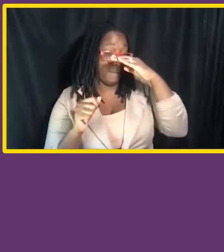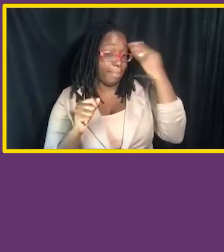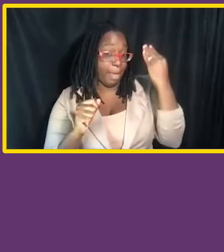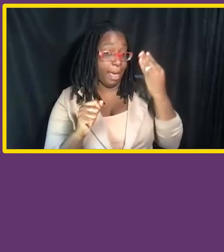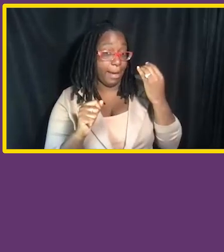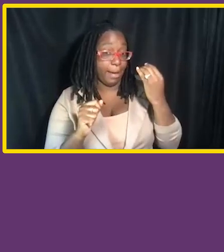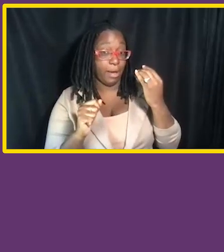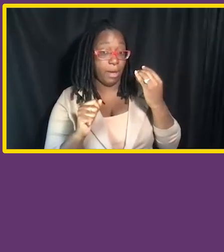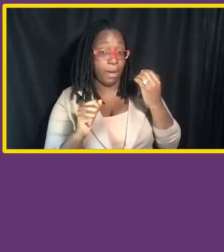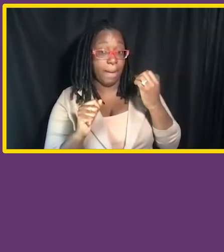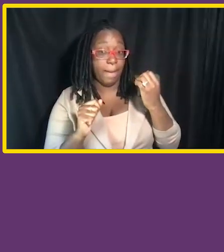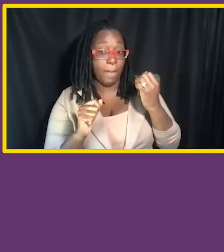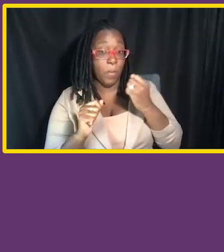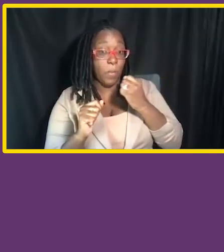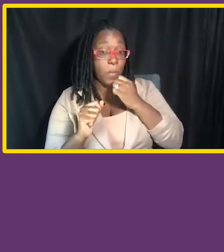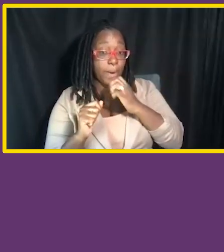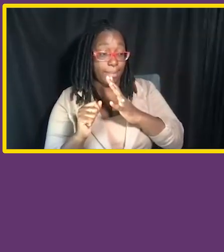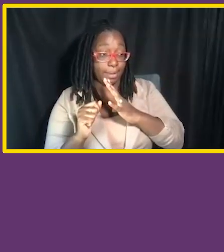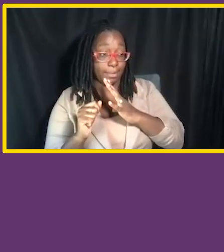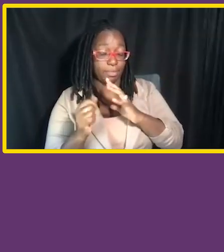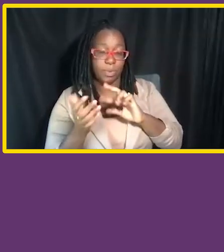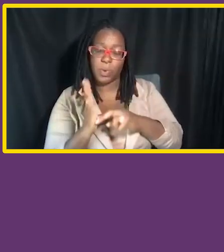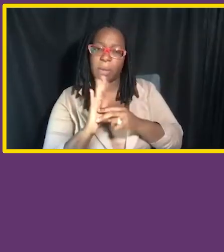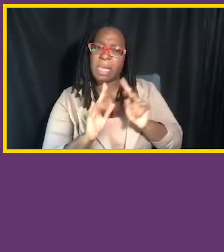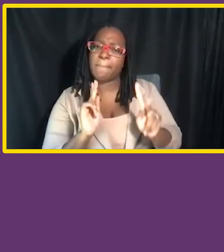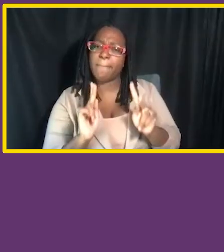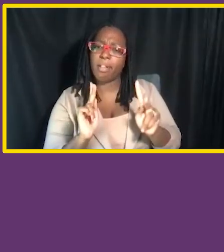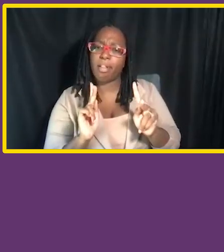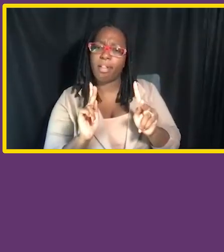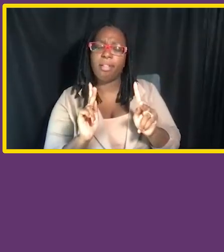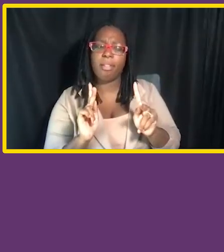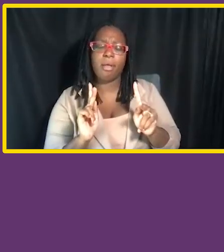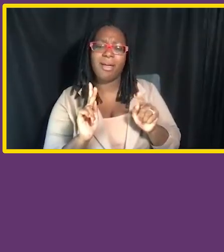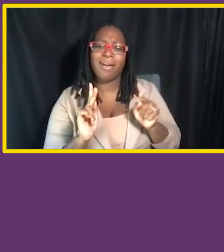who were treated like chattel.